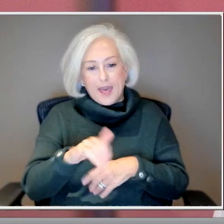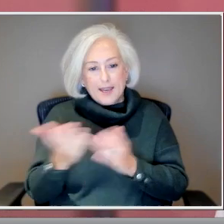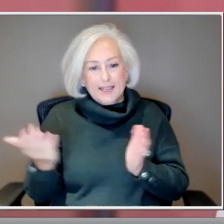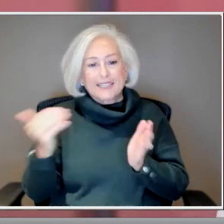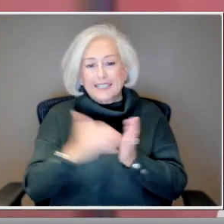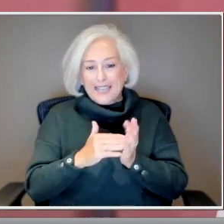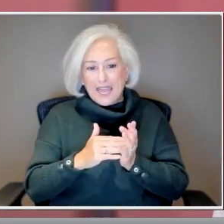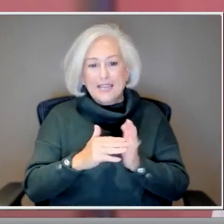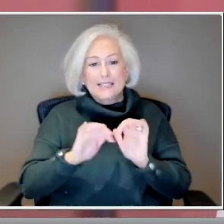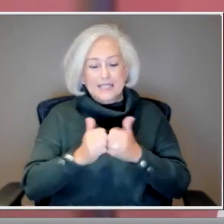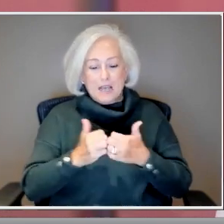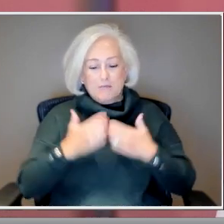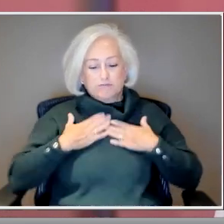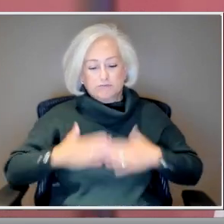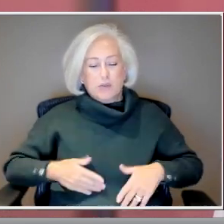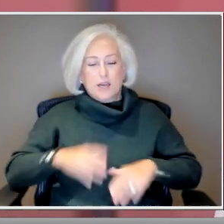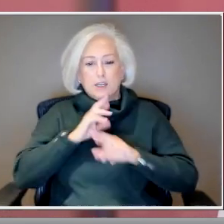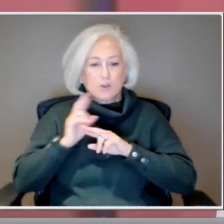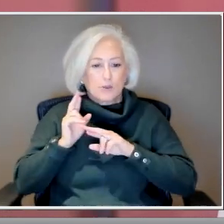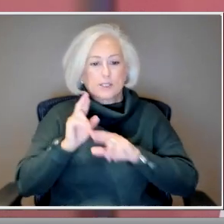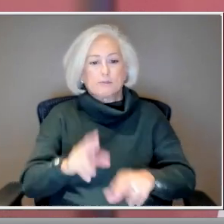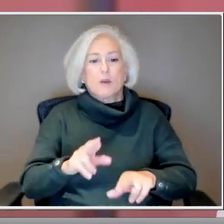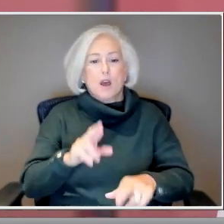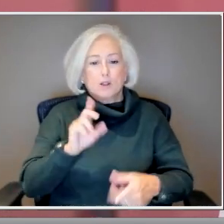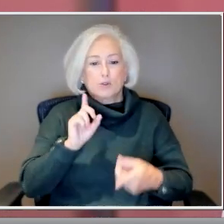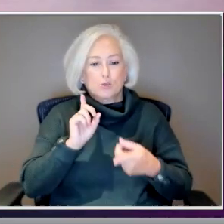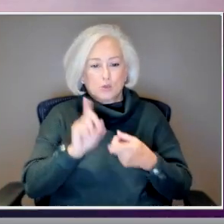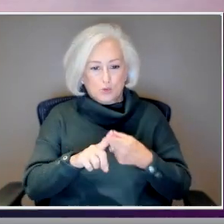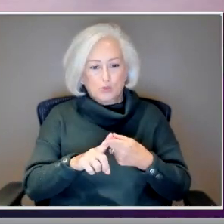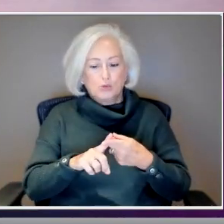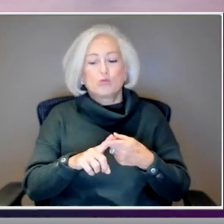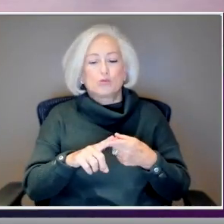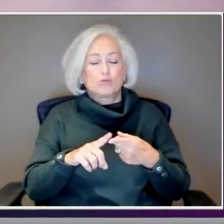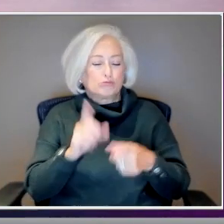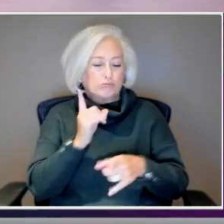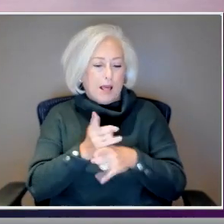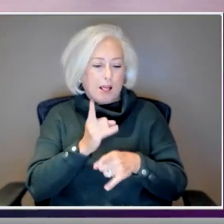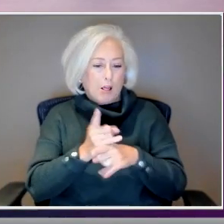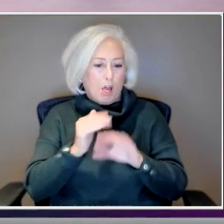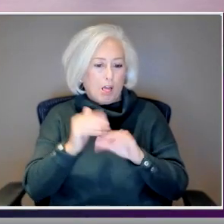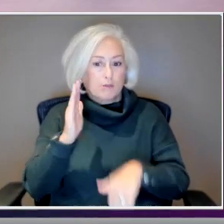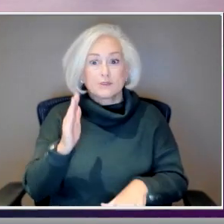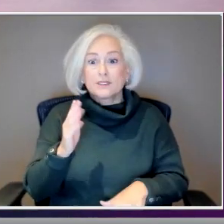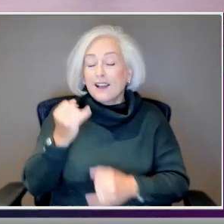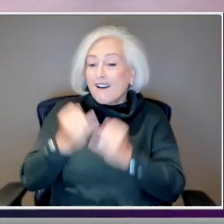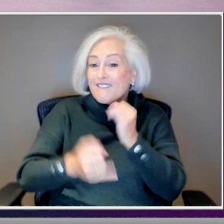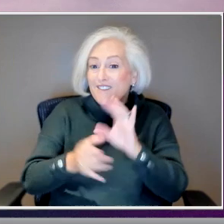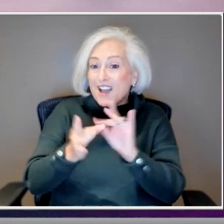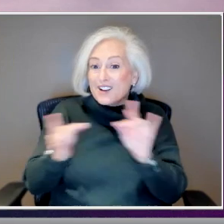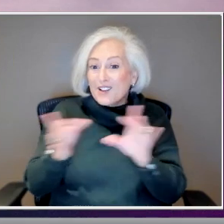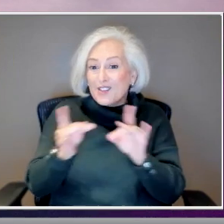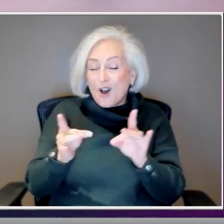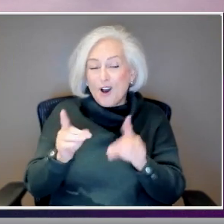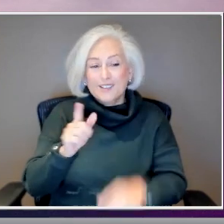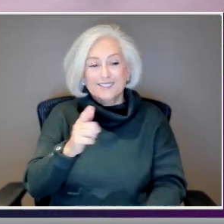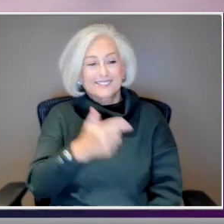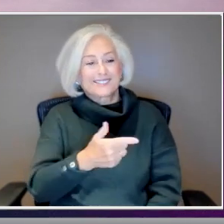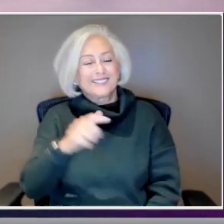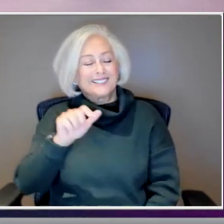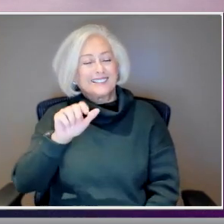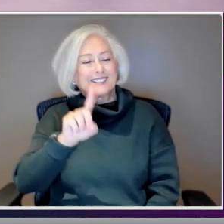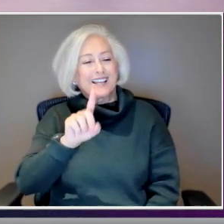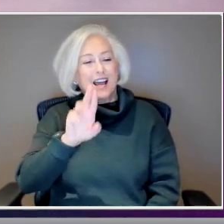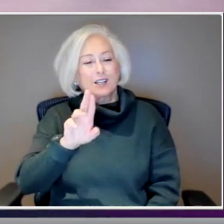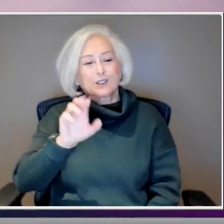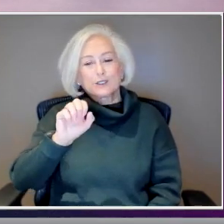see sometimes associated with alcohol. For some final thoughts from our guests, I want to start with Dr. Stanojevich.